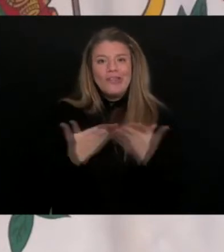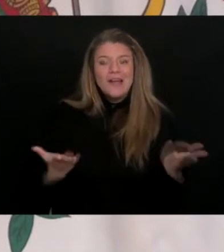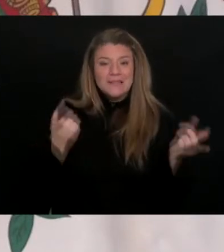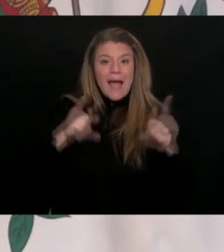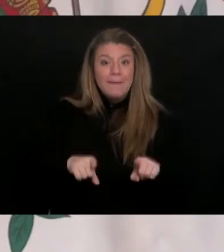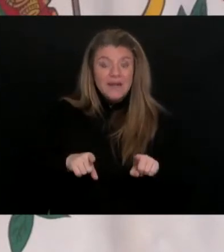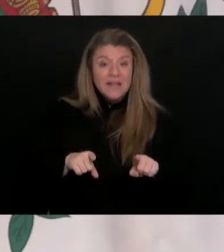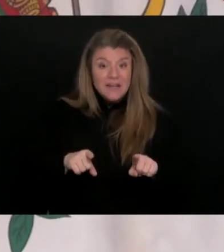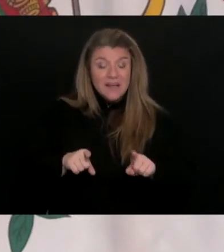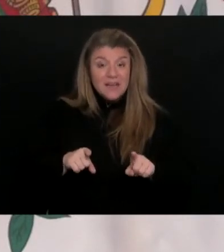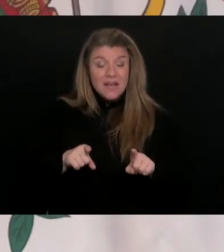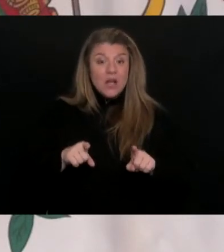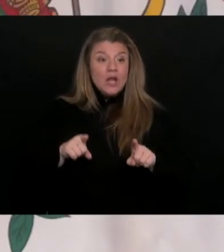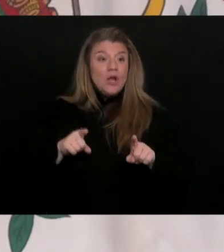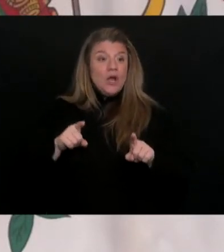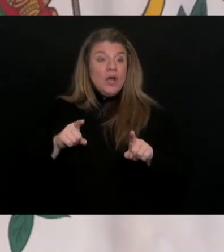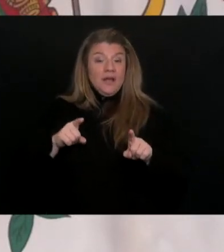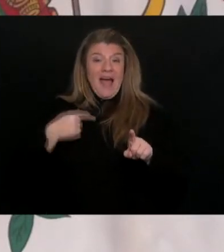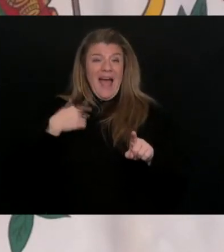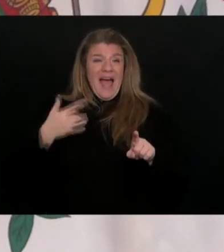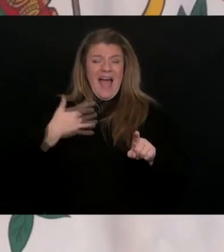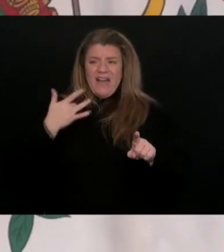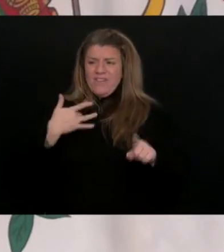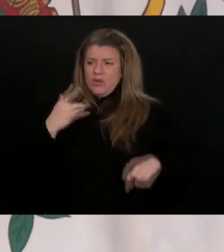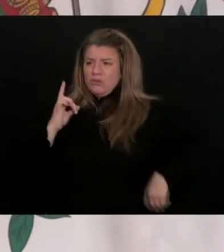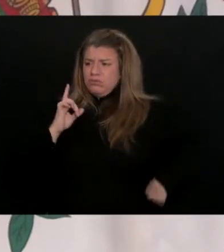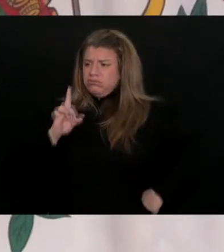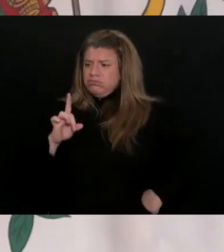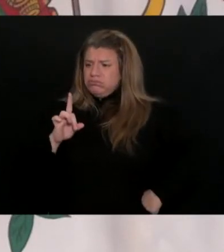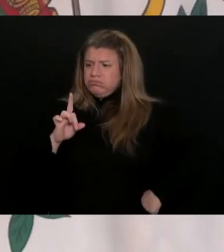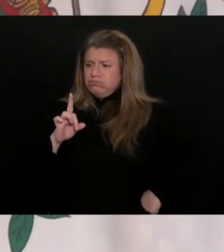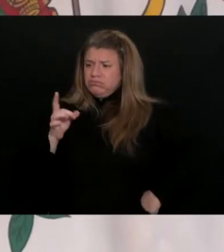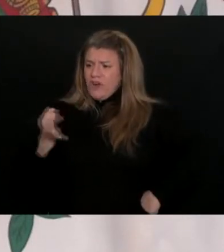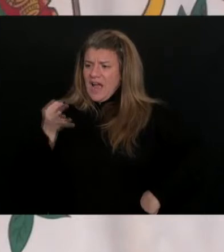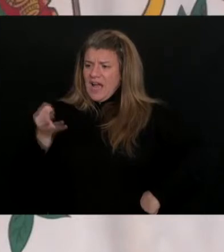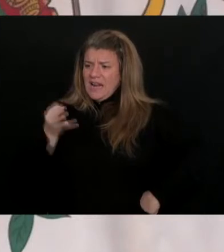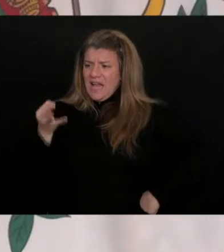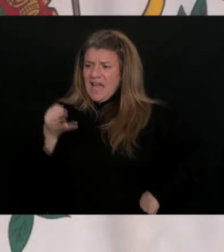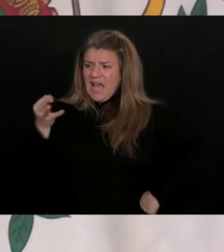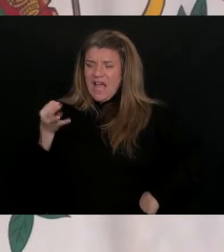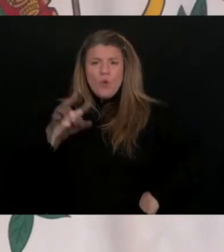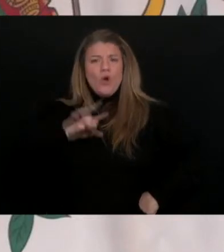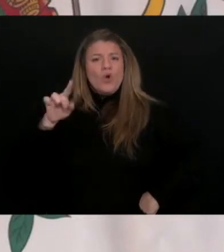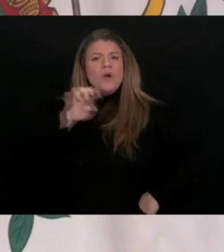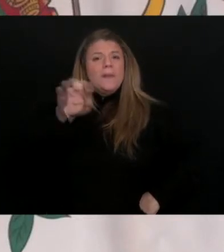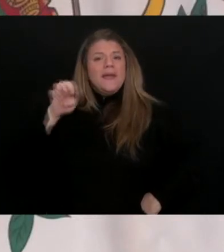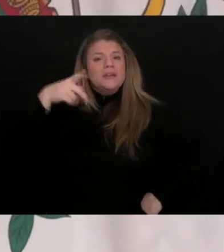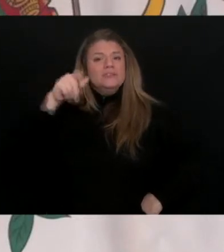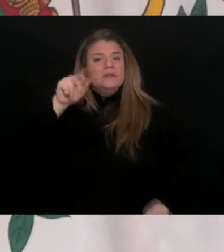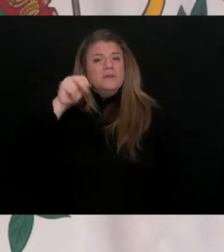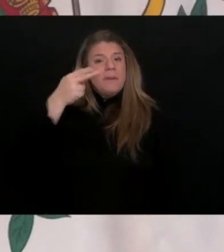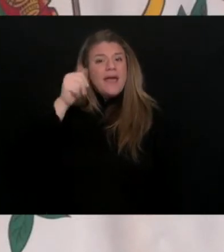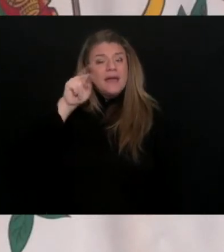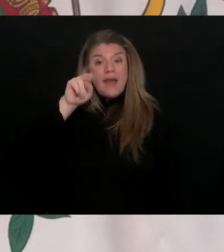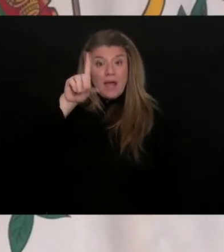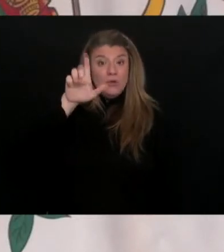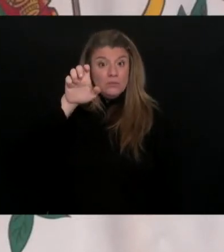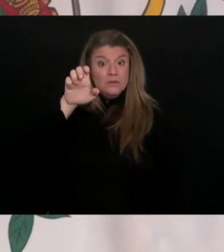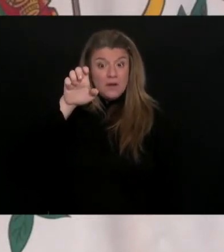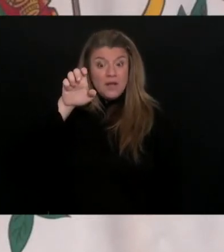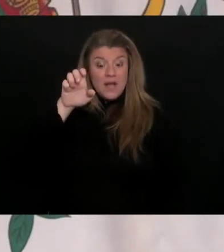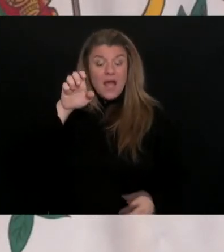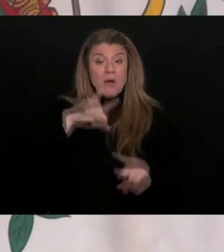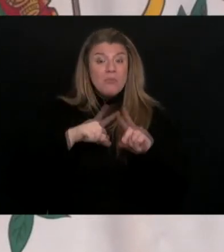We're going, I think, on Friday to the Eastern Panhandle,